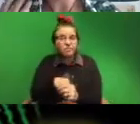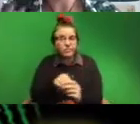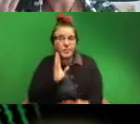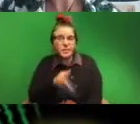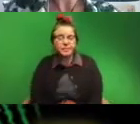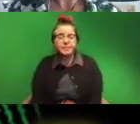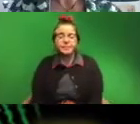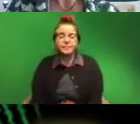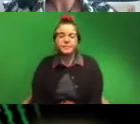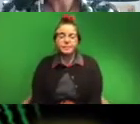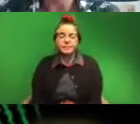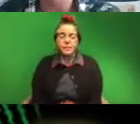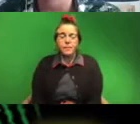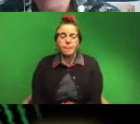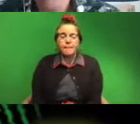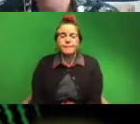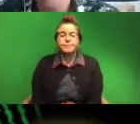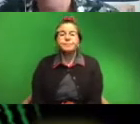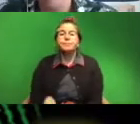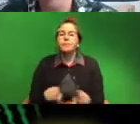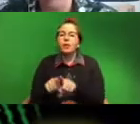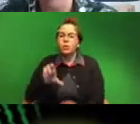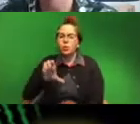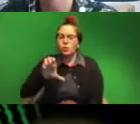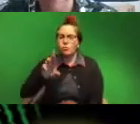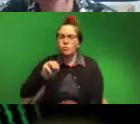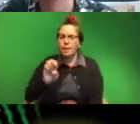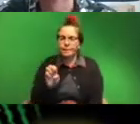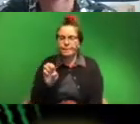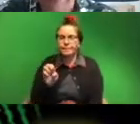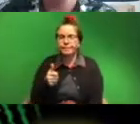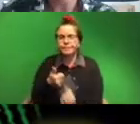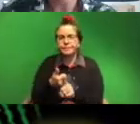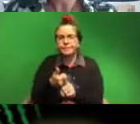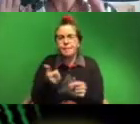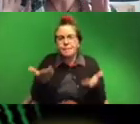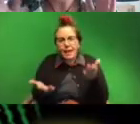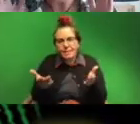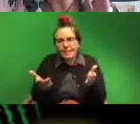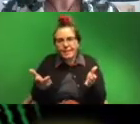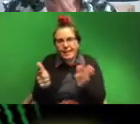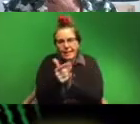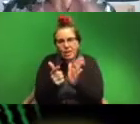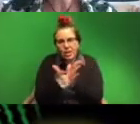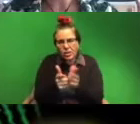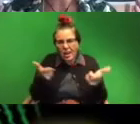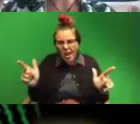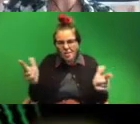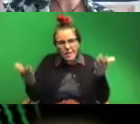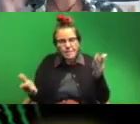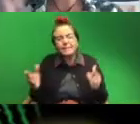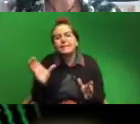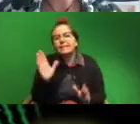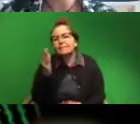I do. Also, the crime might be legal. And that seems weird, but it's all dependent on